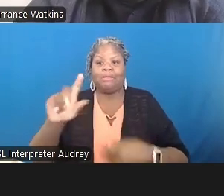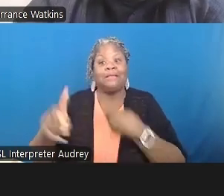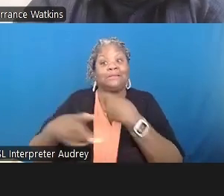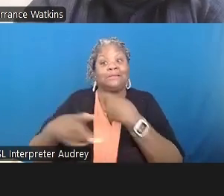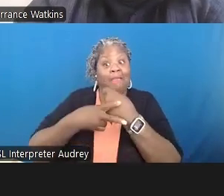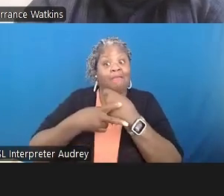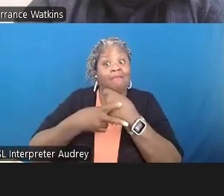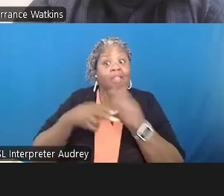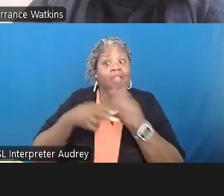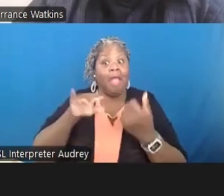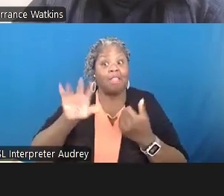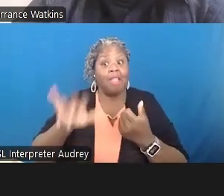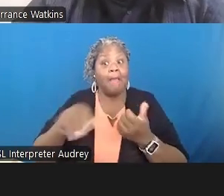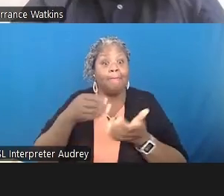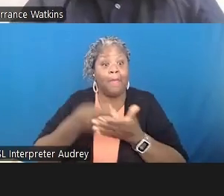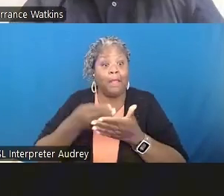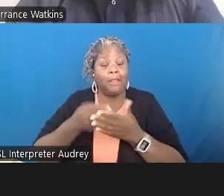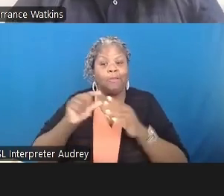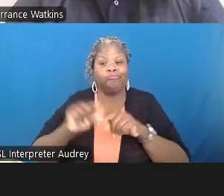net income.